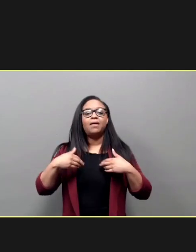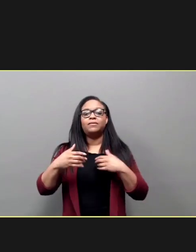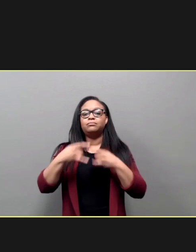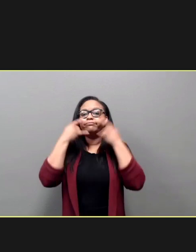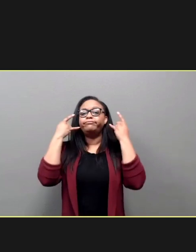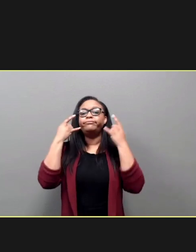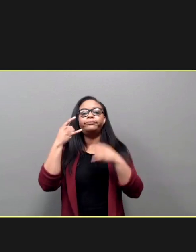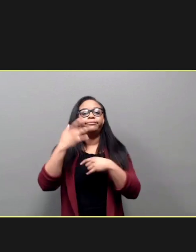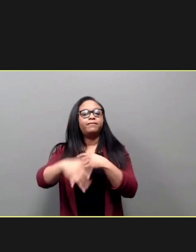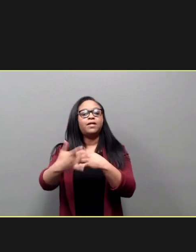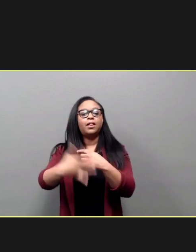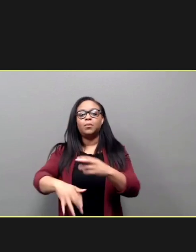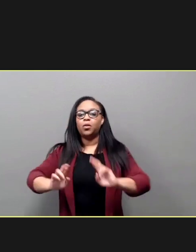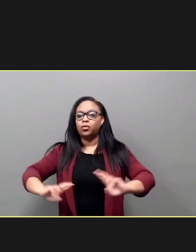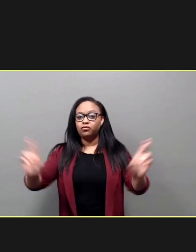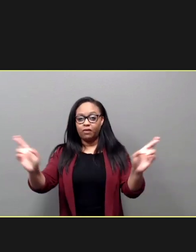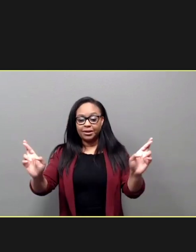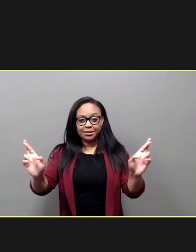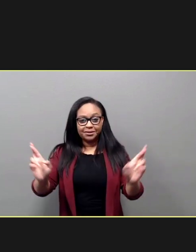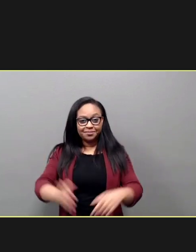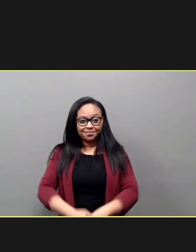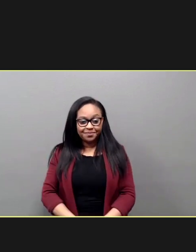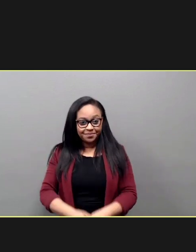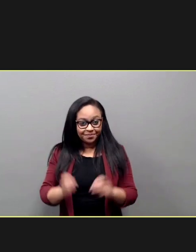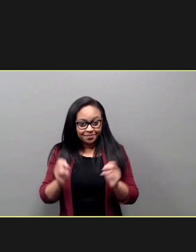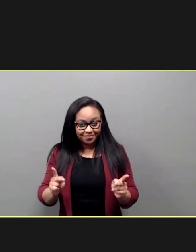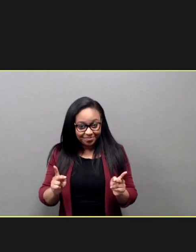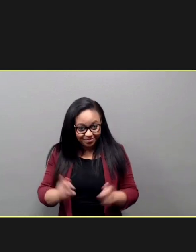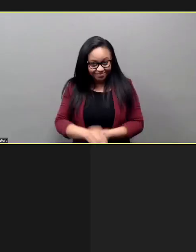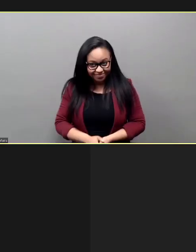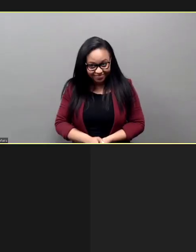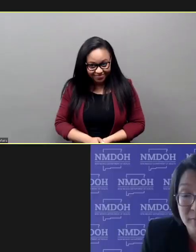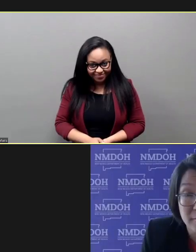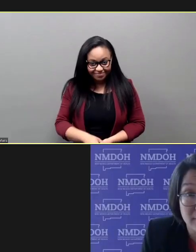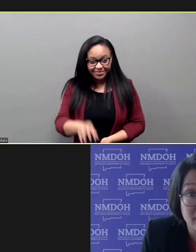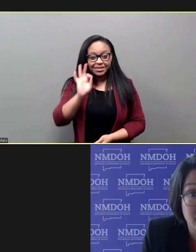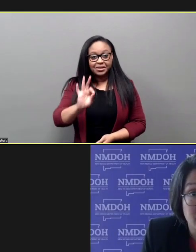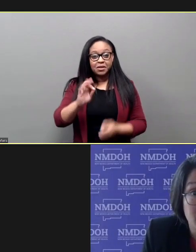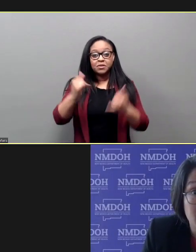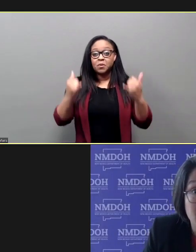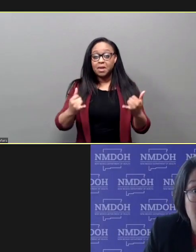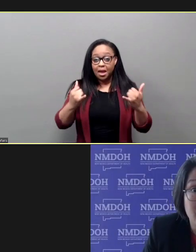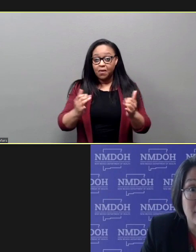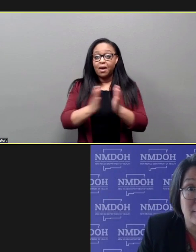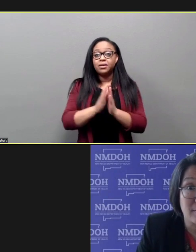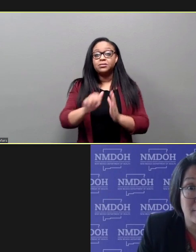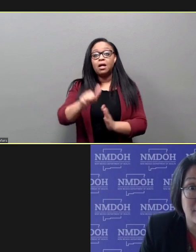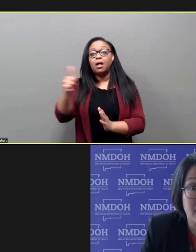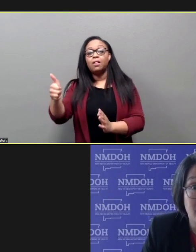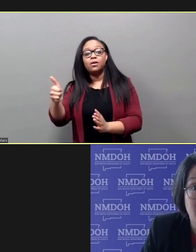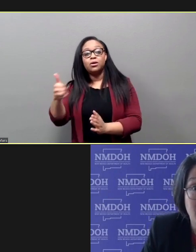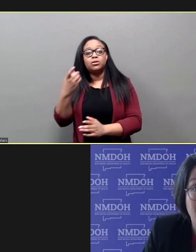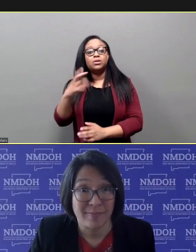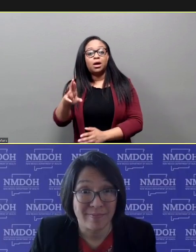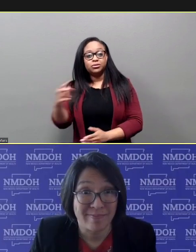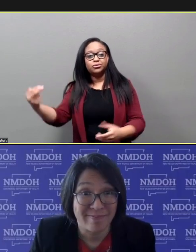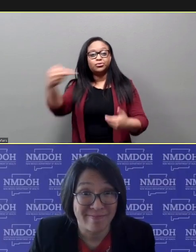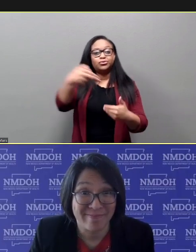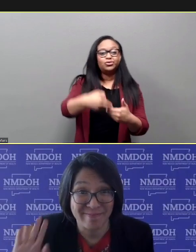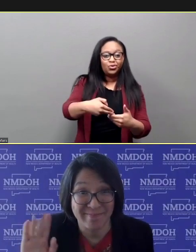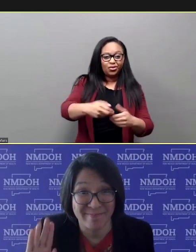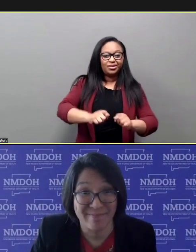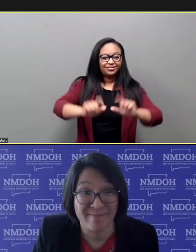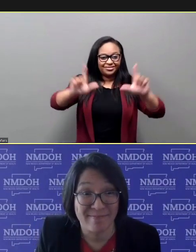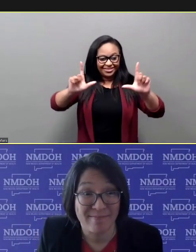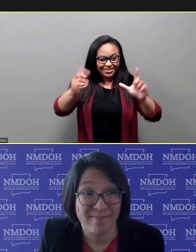to handle our Q&A and we can get Drs. Duran and there she is, and Parahone to have their